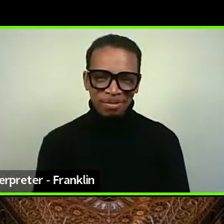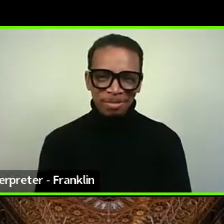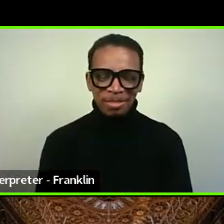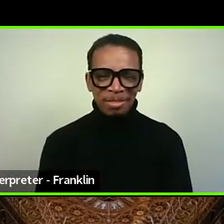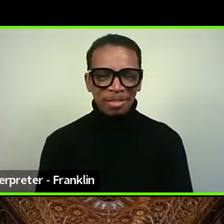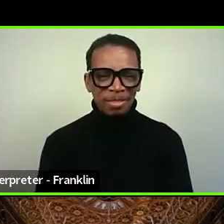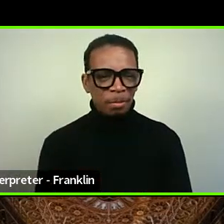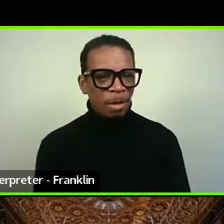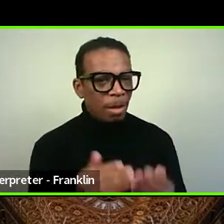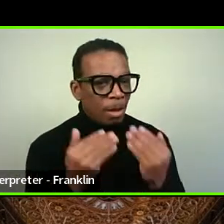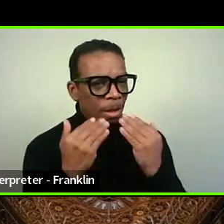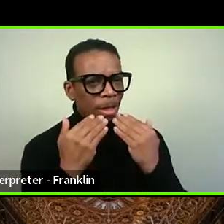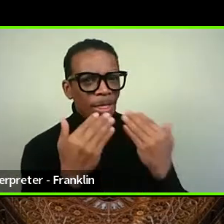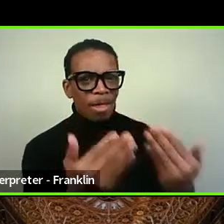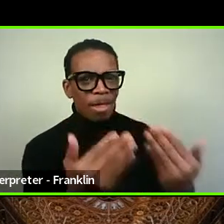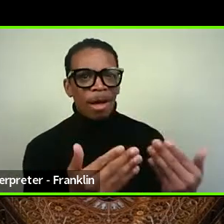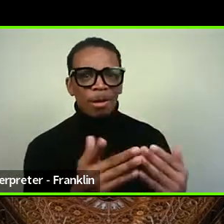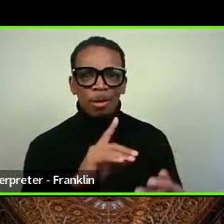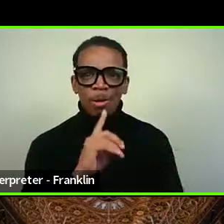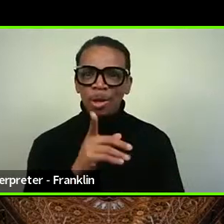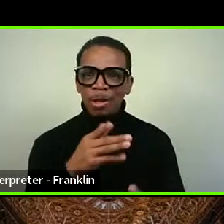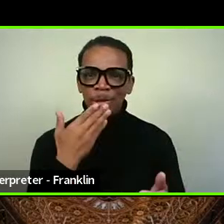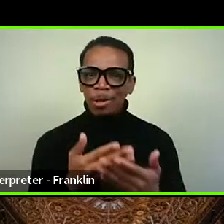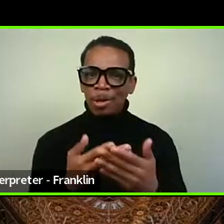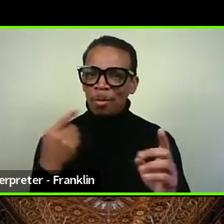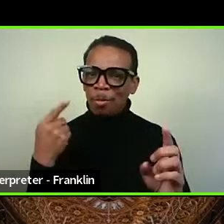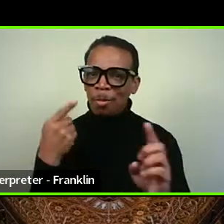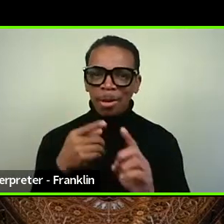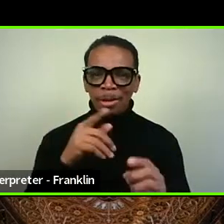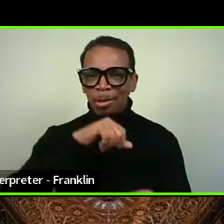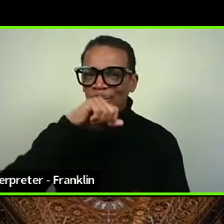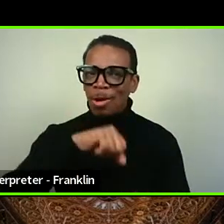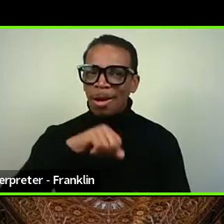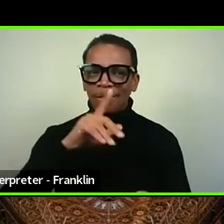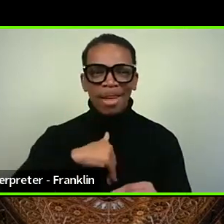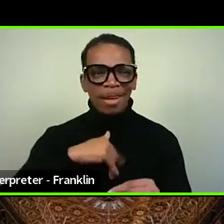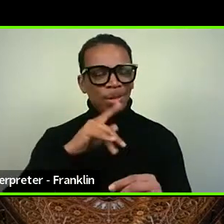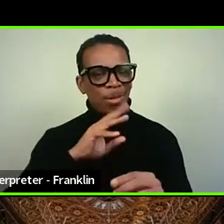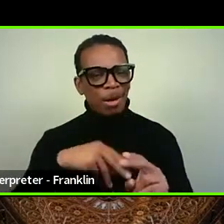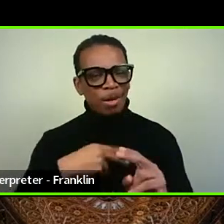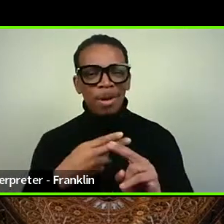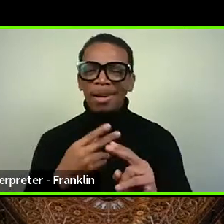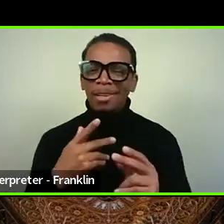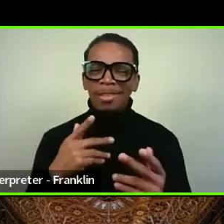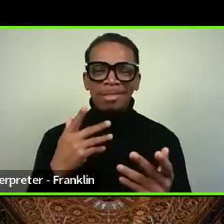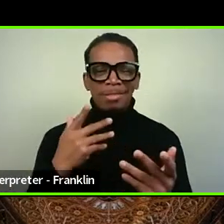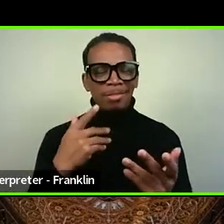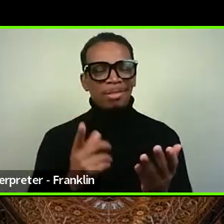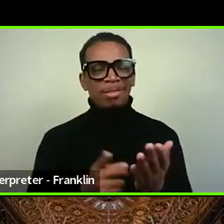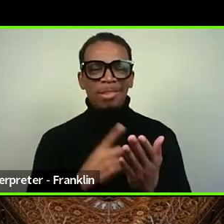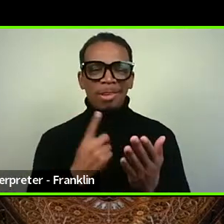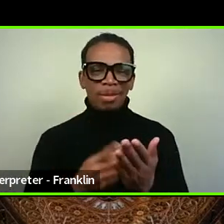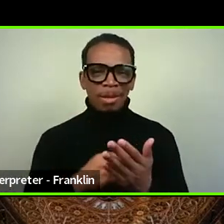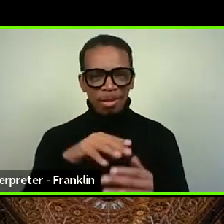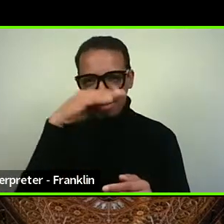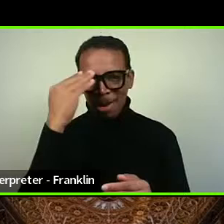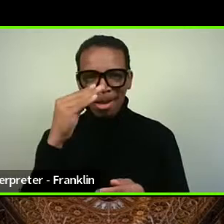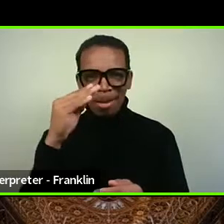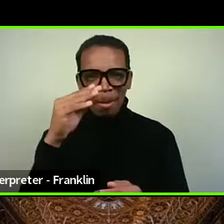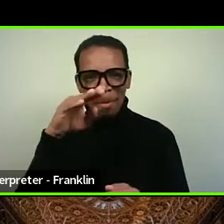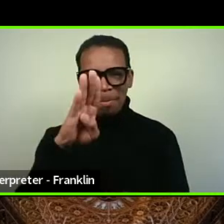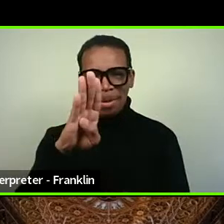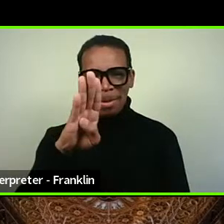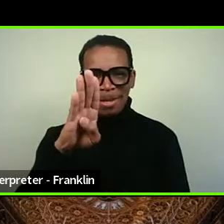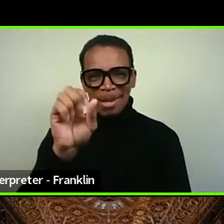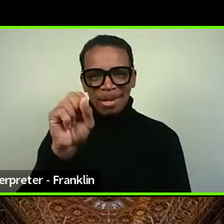Thank you, Stephen. That is really a good point. I really like the fact that you talk about the fact that sometimes the Black Student Union concept